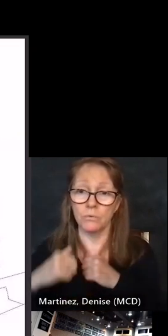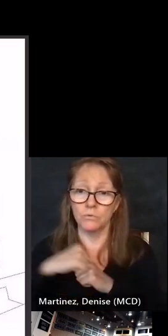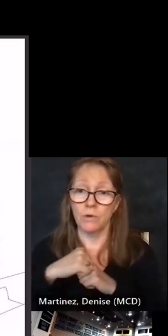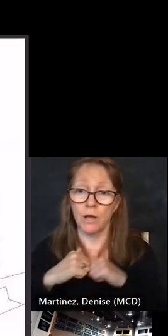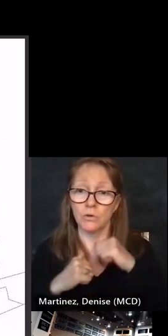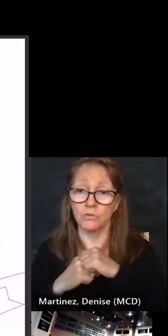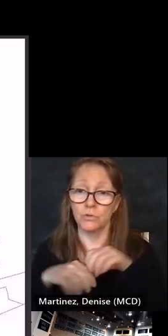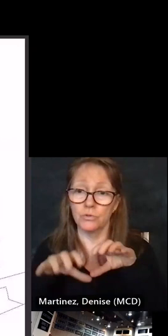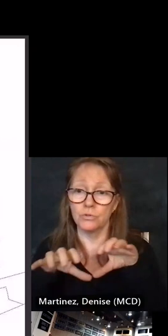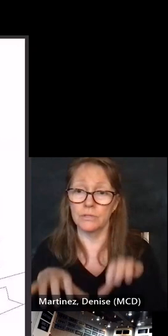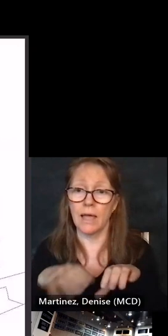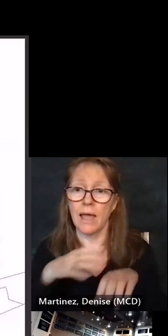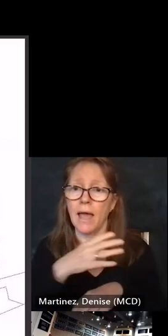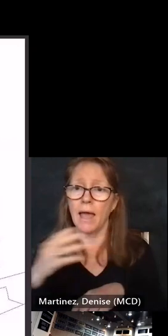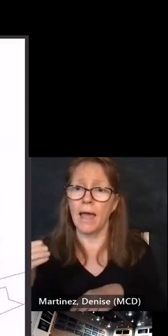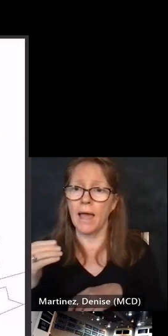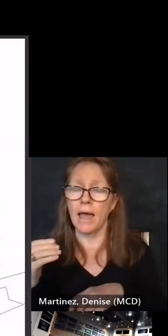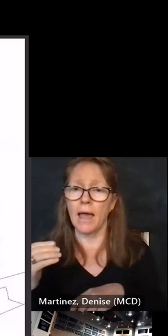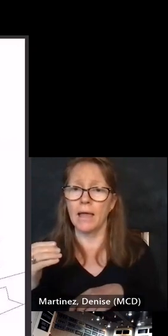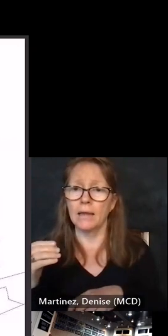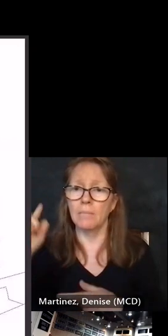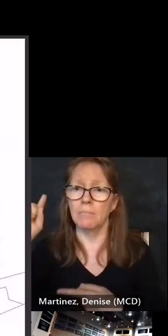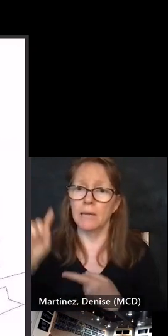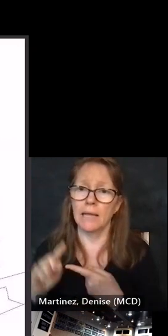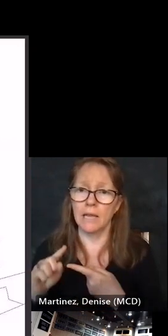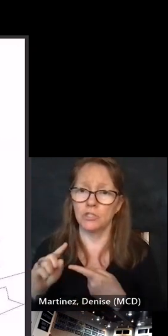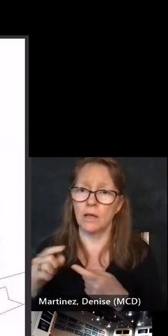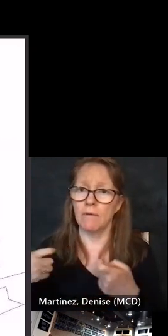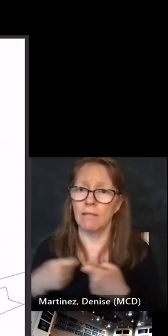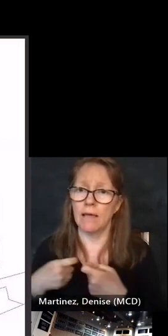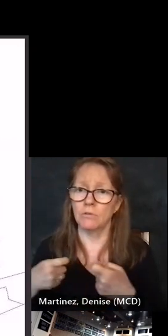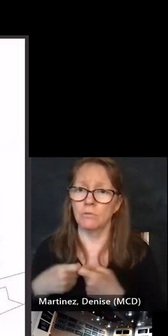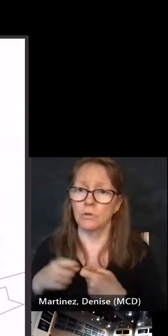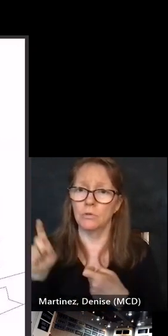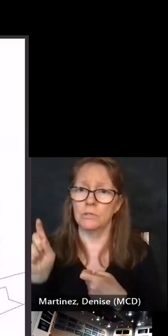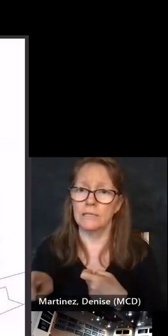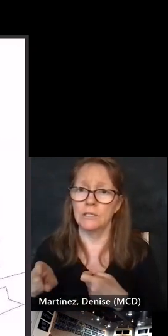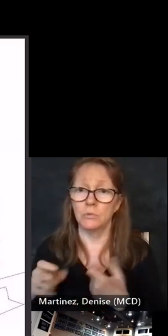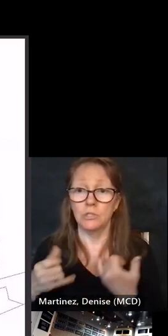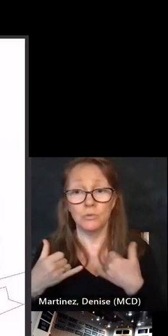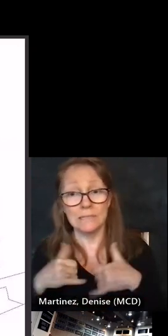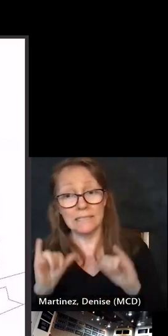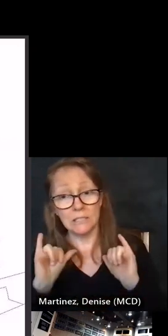what mitigation of electrical needs is that? Would you still need a substation?